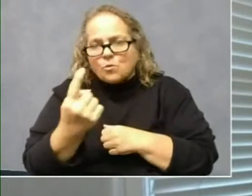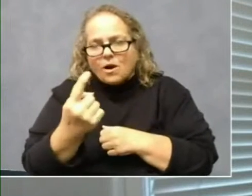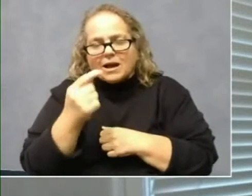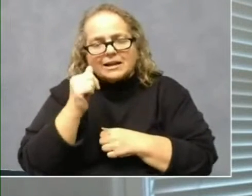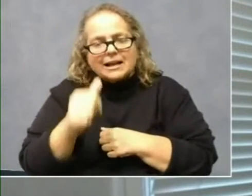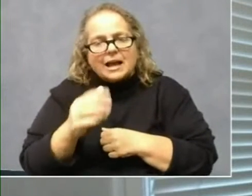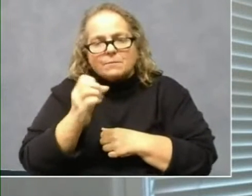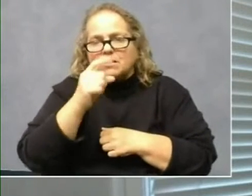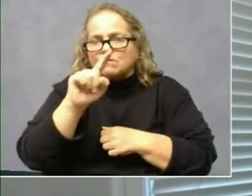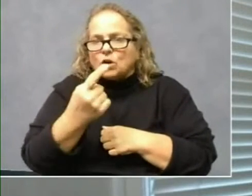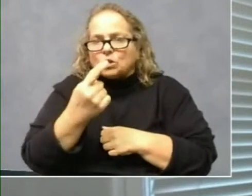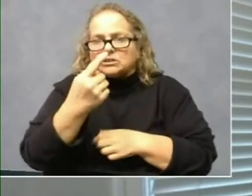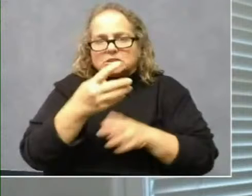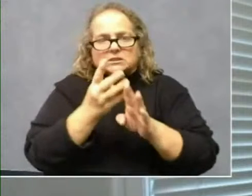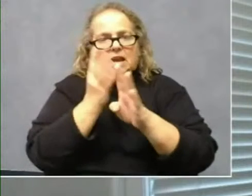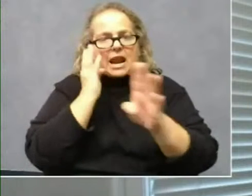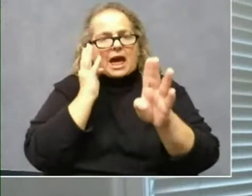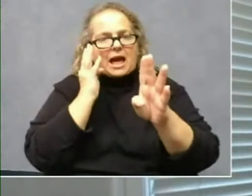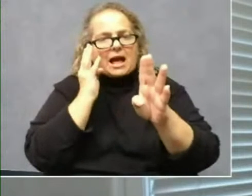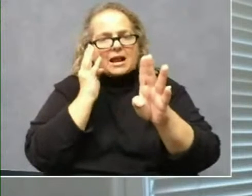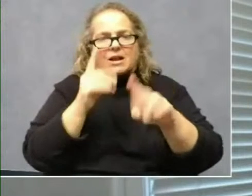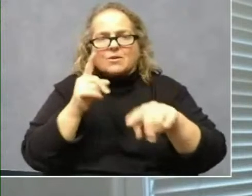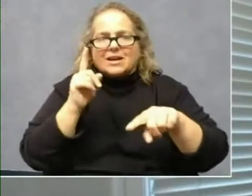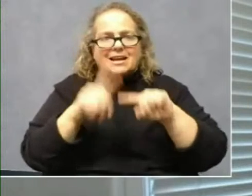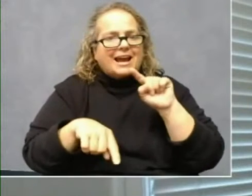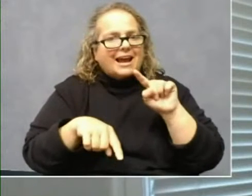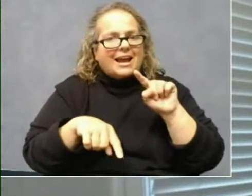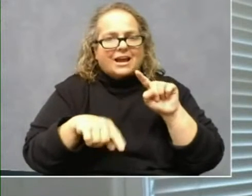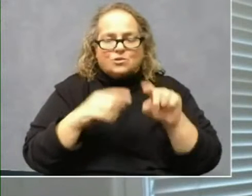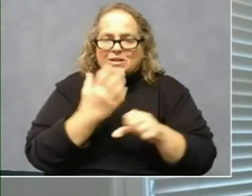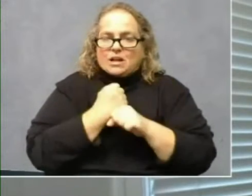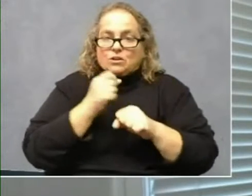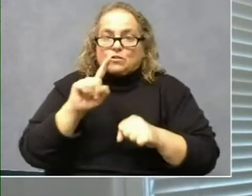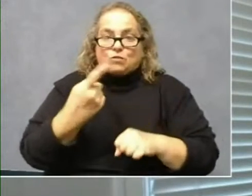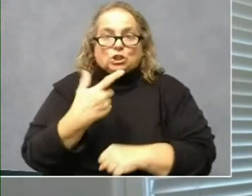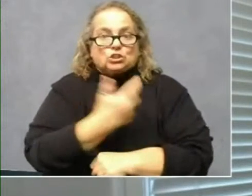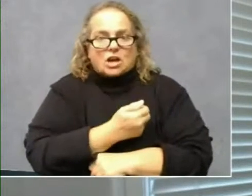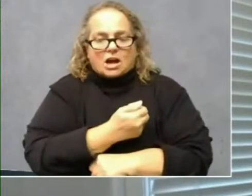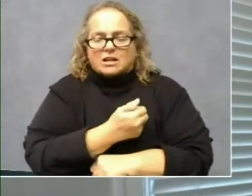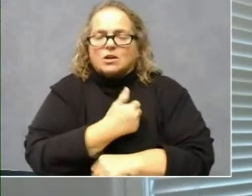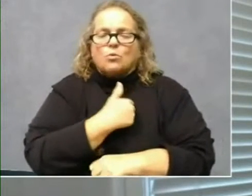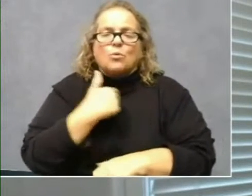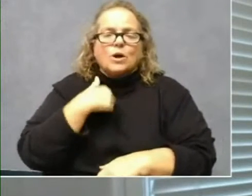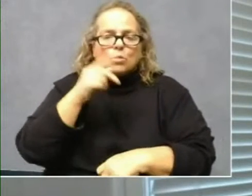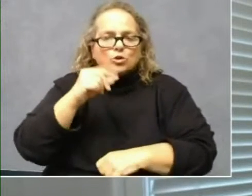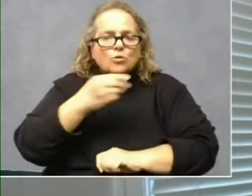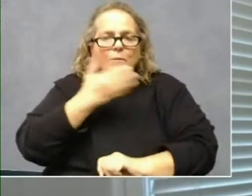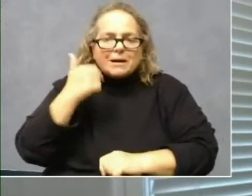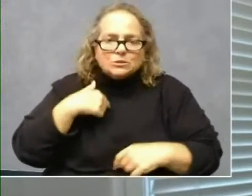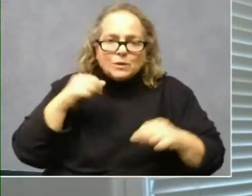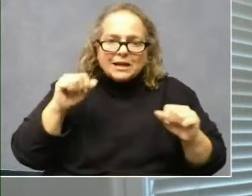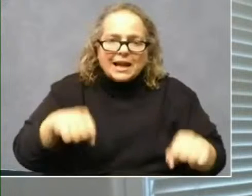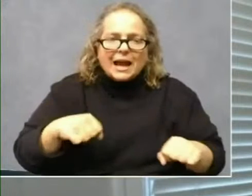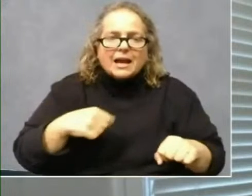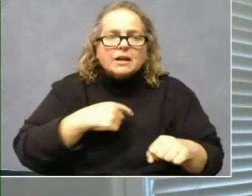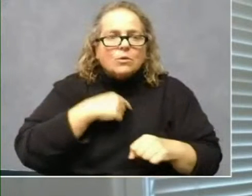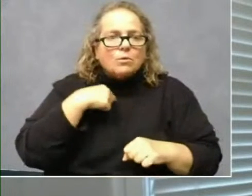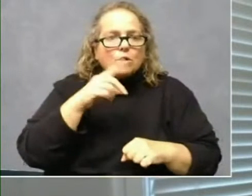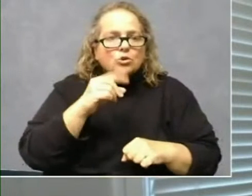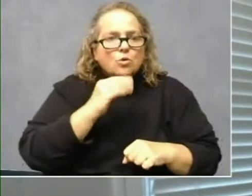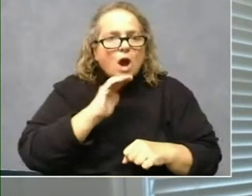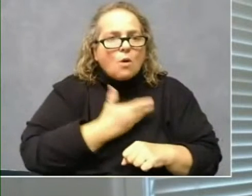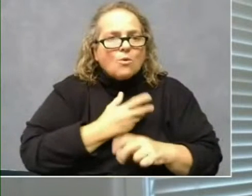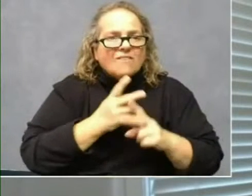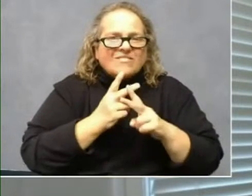We are doing the very best we can, and we are going to do our very, very best to make sure that everyone who wants access to this vaccine or